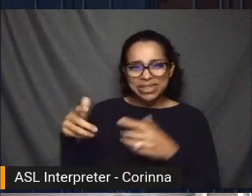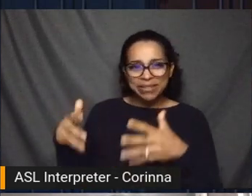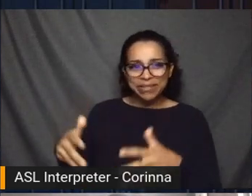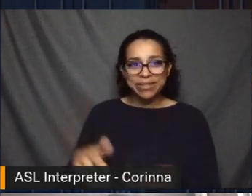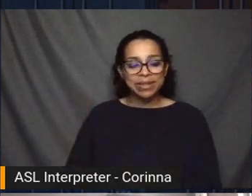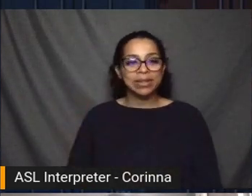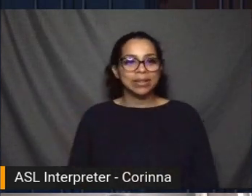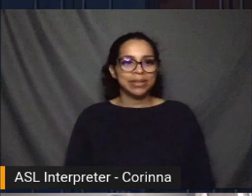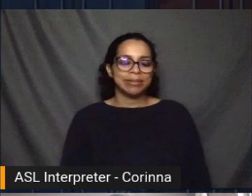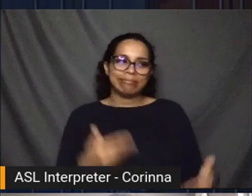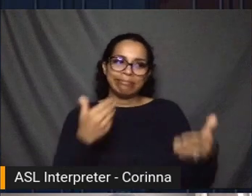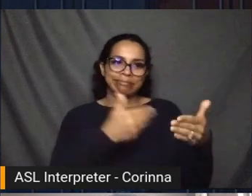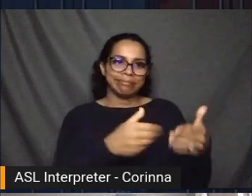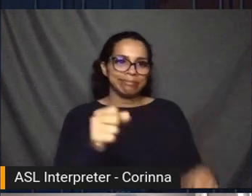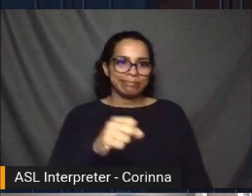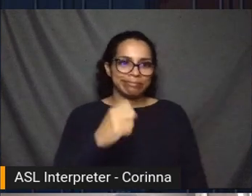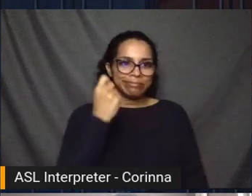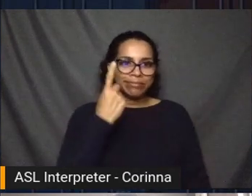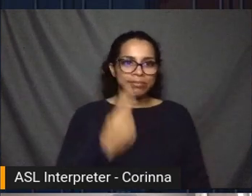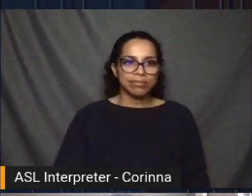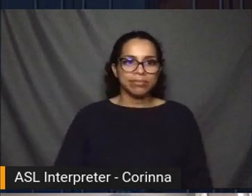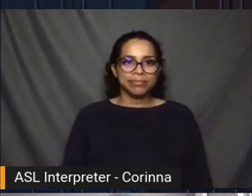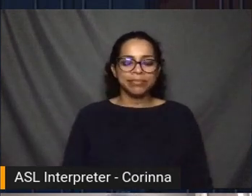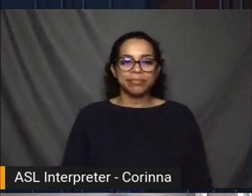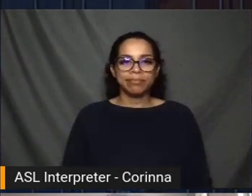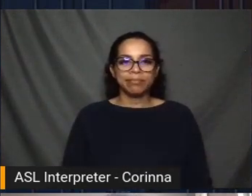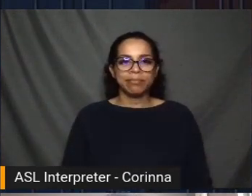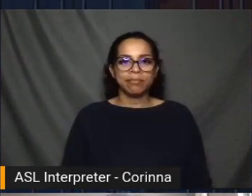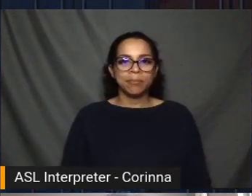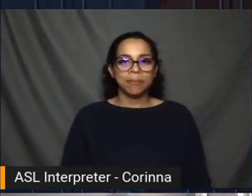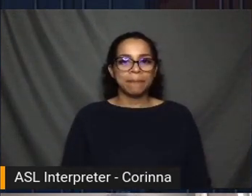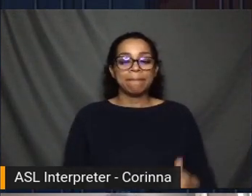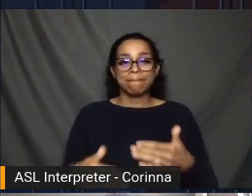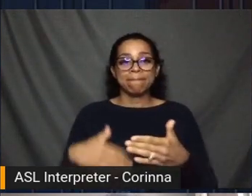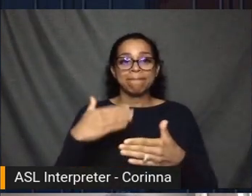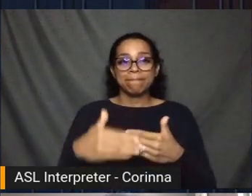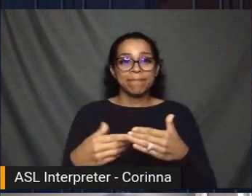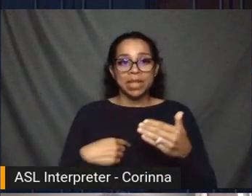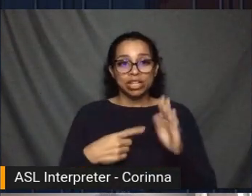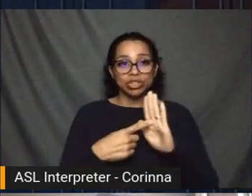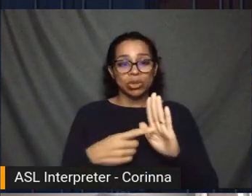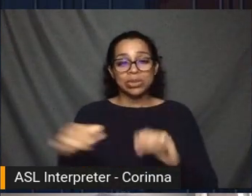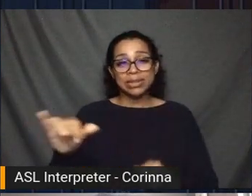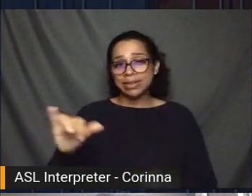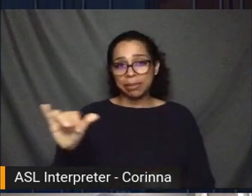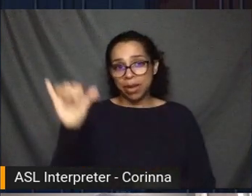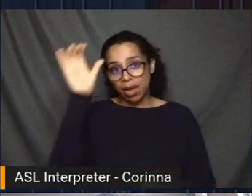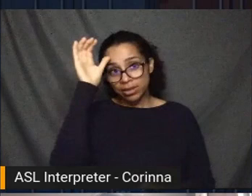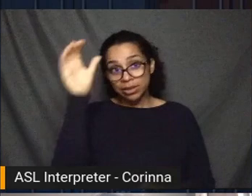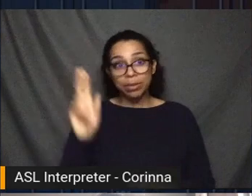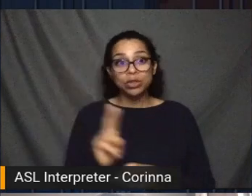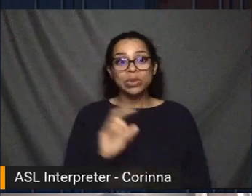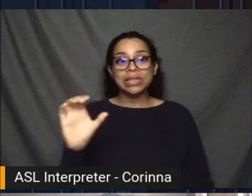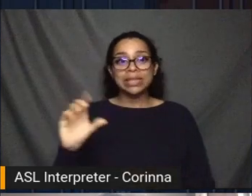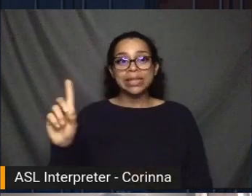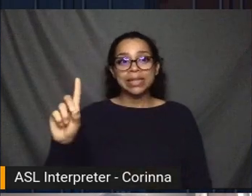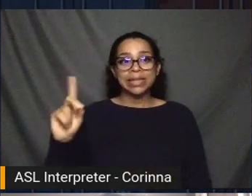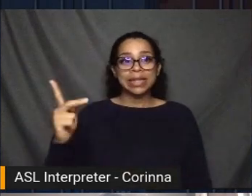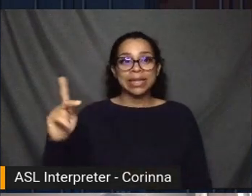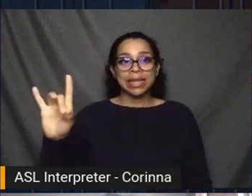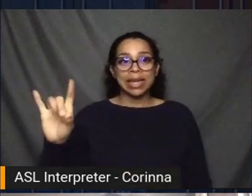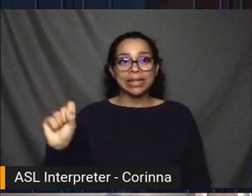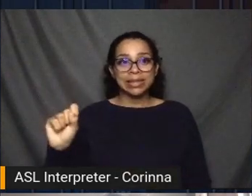Yeah. So what I want to show next is basically the same thing, but using cdk8s+. So let me